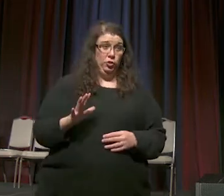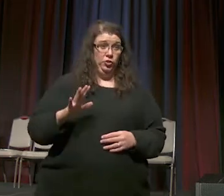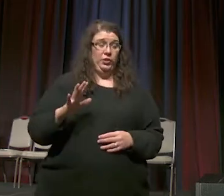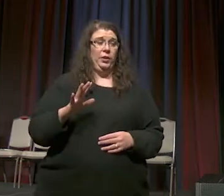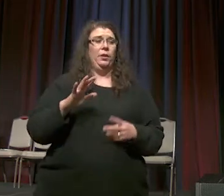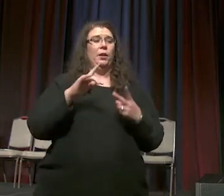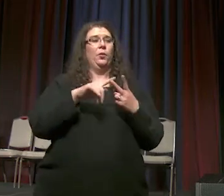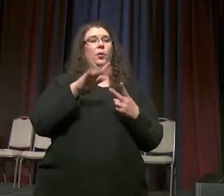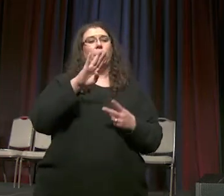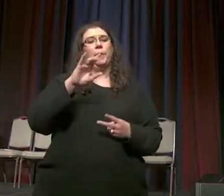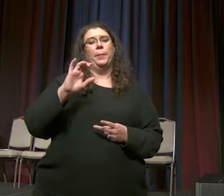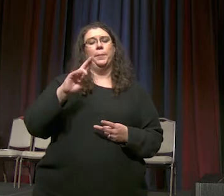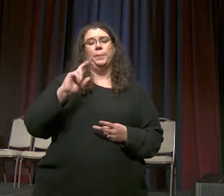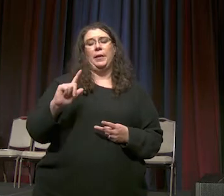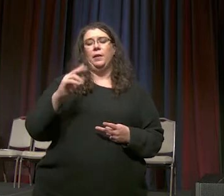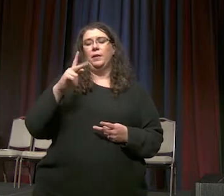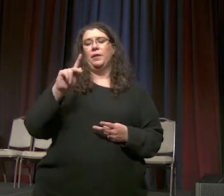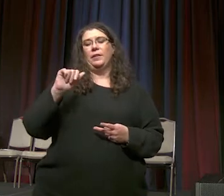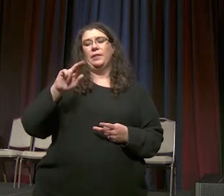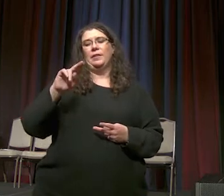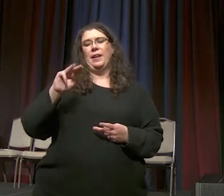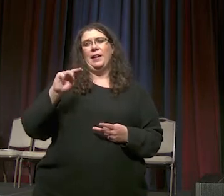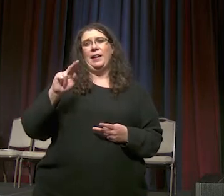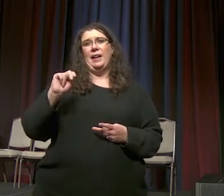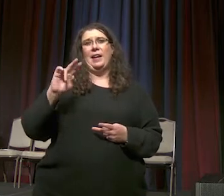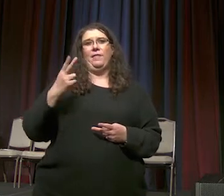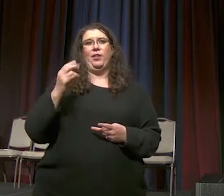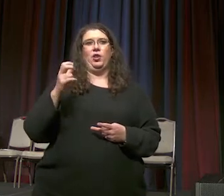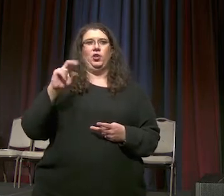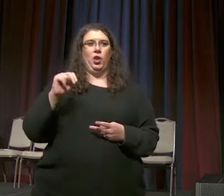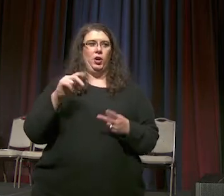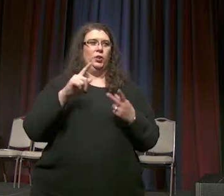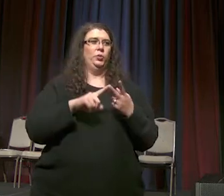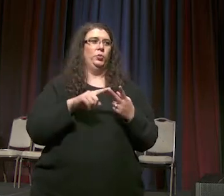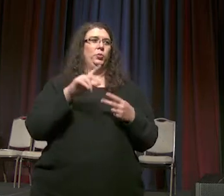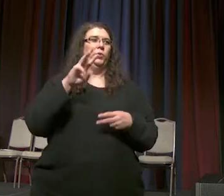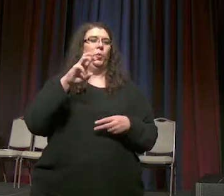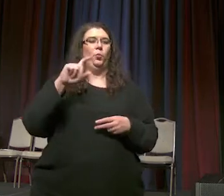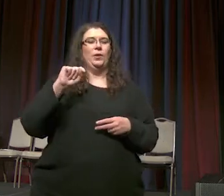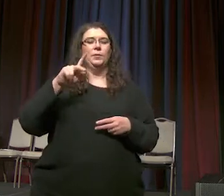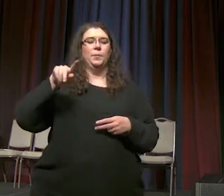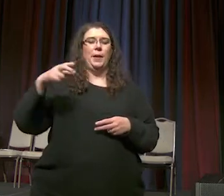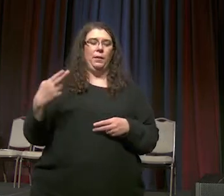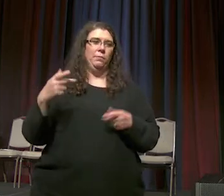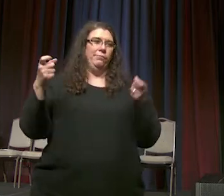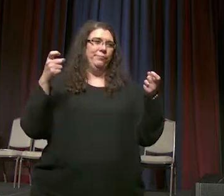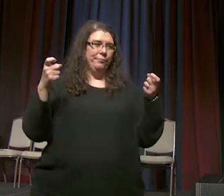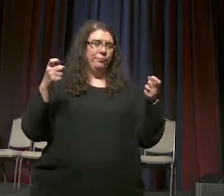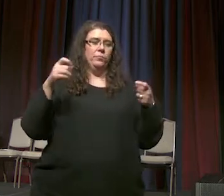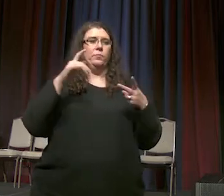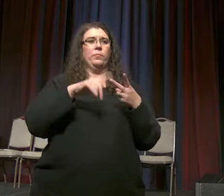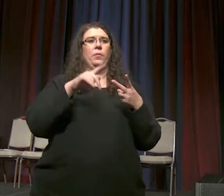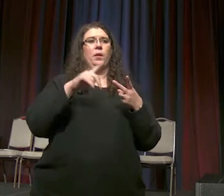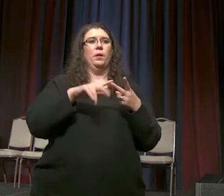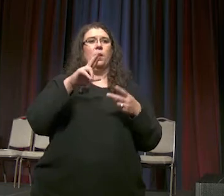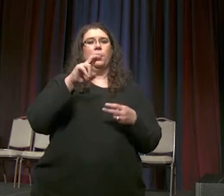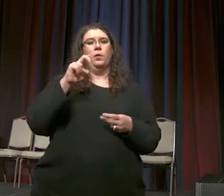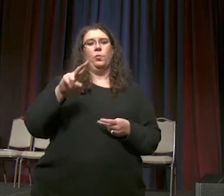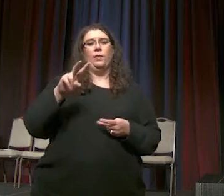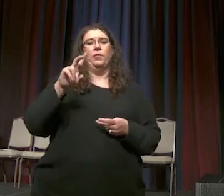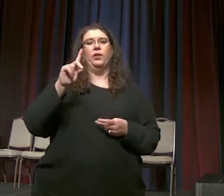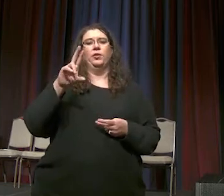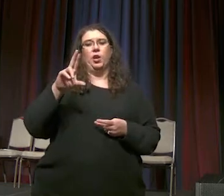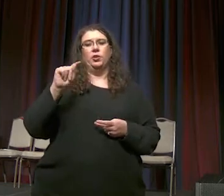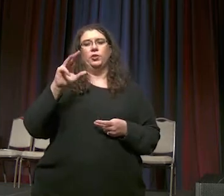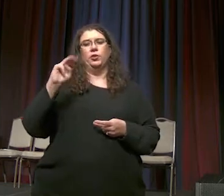Bill Kavanaugh, who is the Chief Operating Officer at Wespath Benefits and Investments, and the Reverend Dr. Tom Rand, who is a